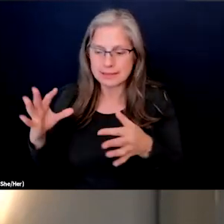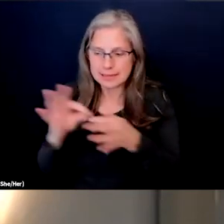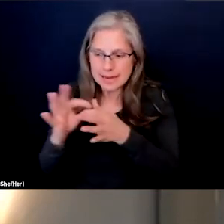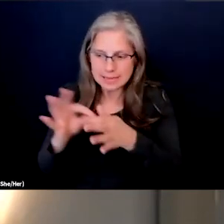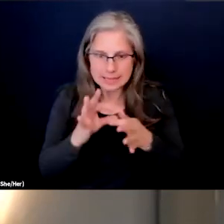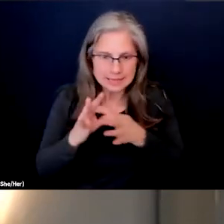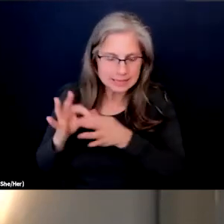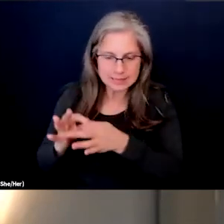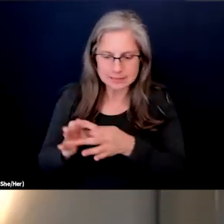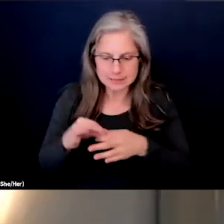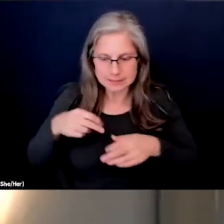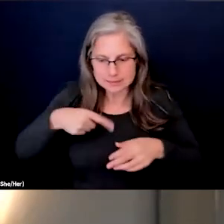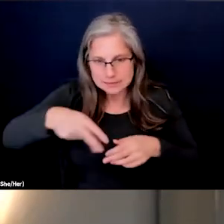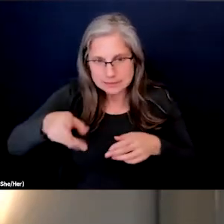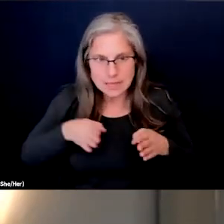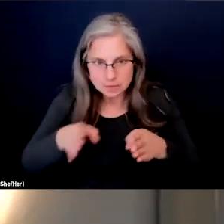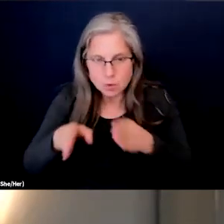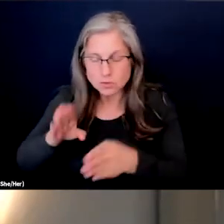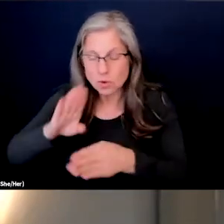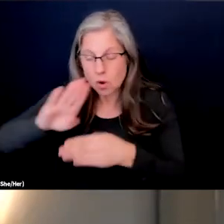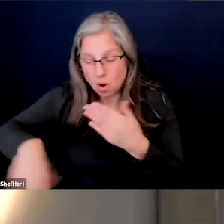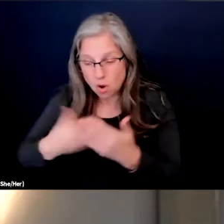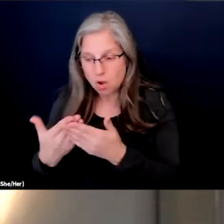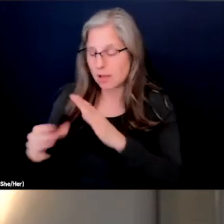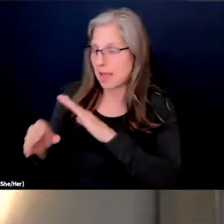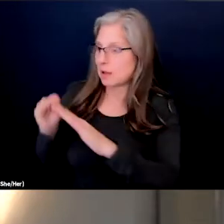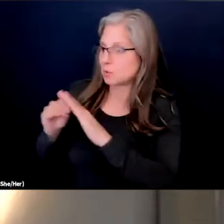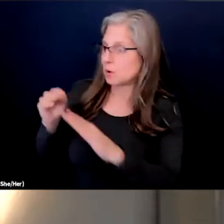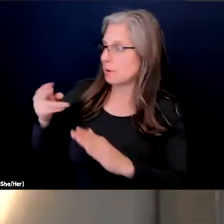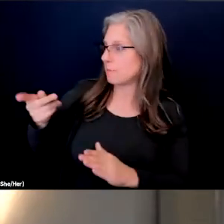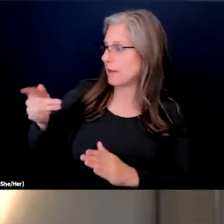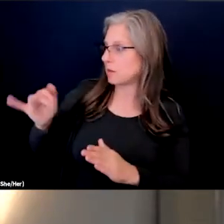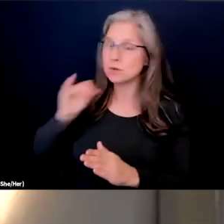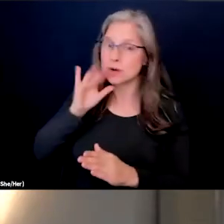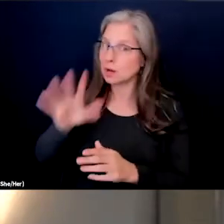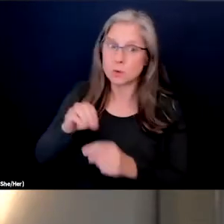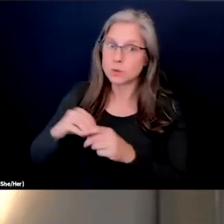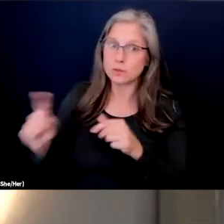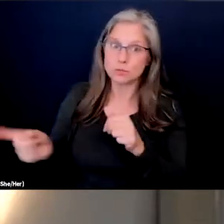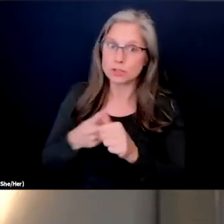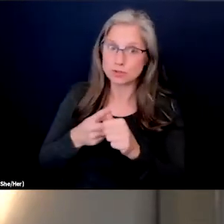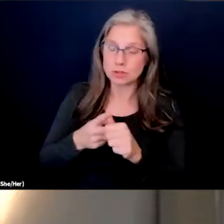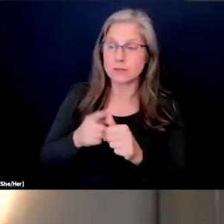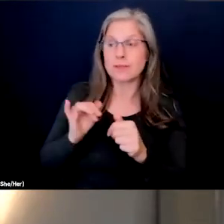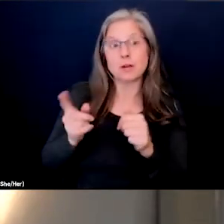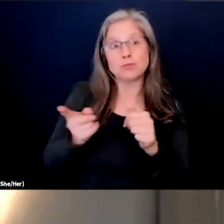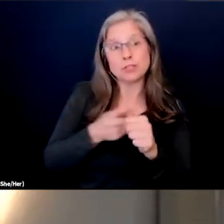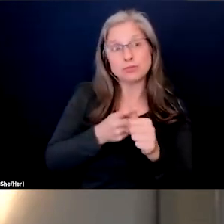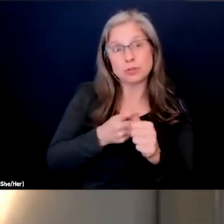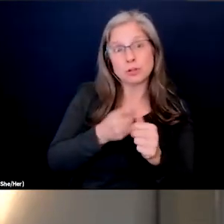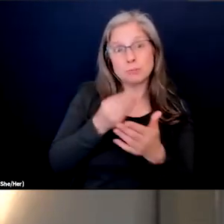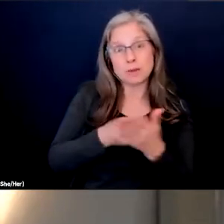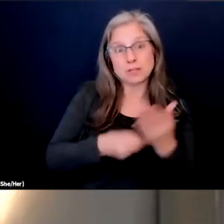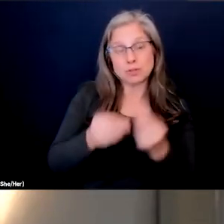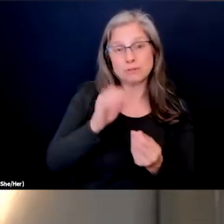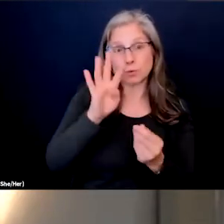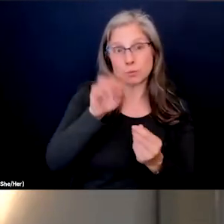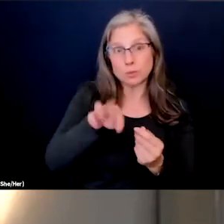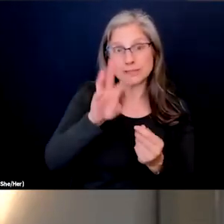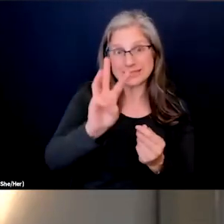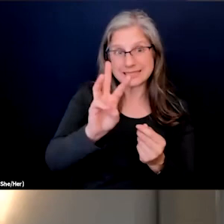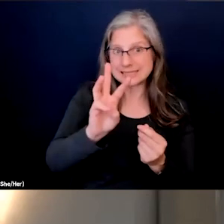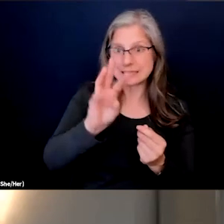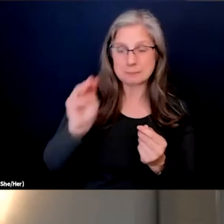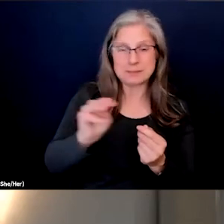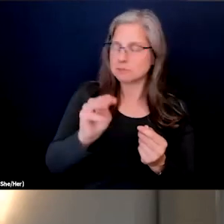care of all of the outdoor patios that weren't included in the original. So this original budget number of 4.6 did